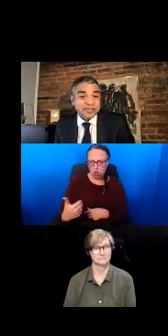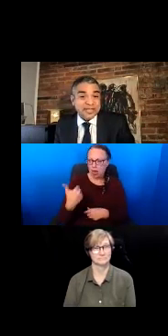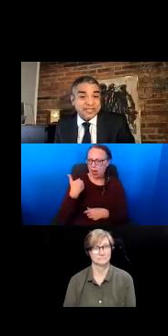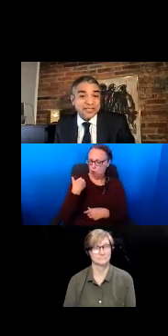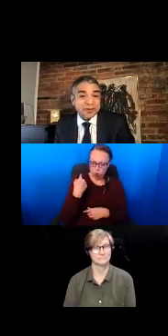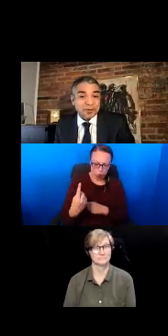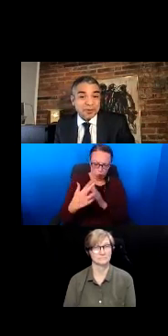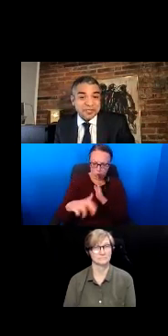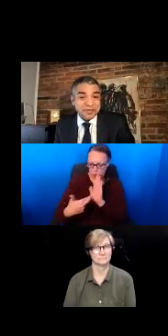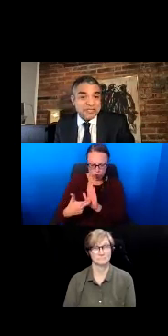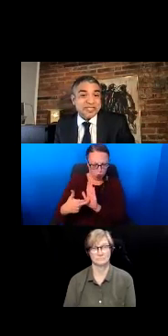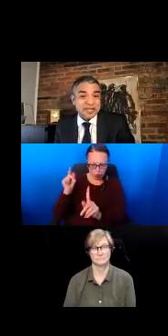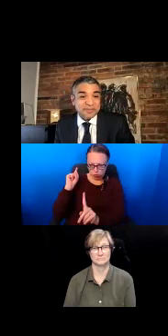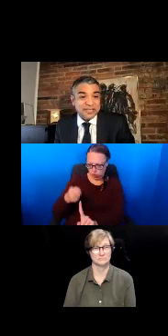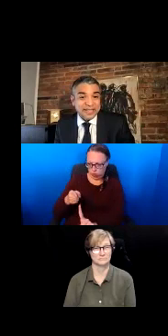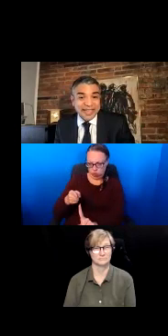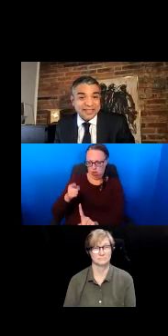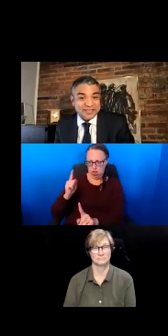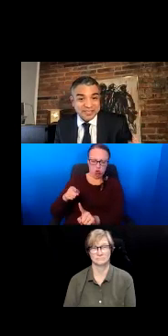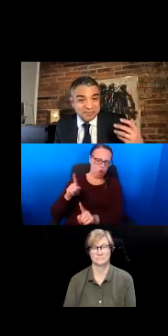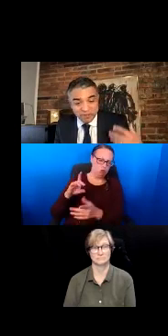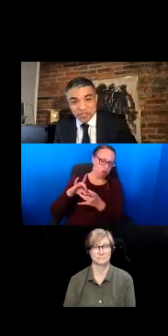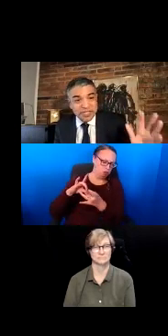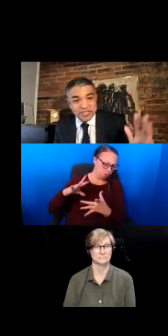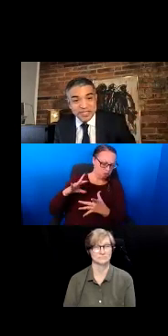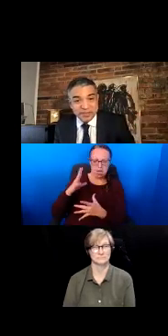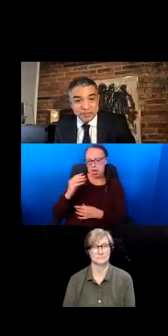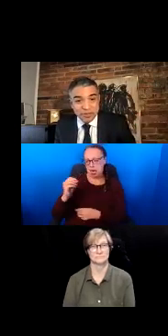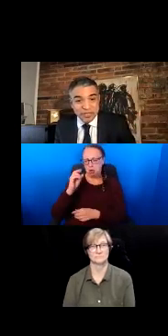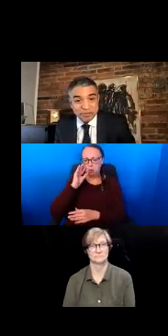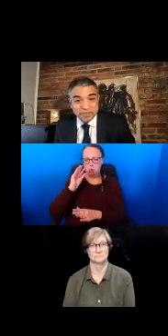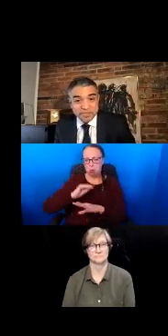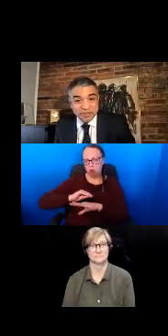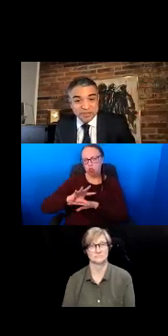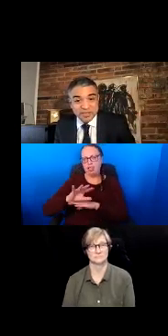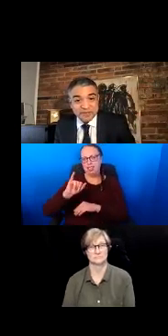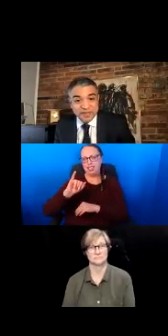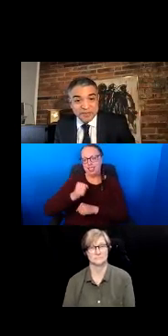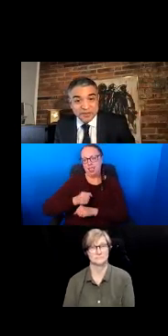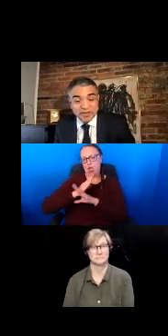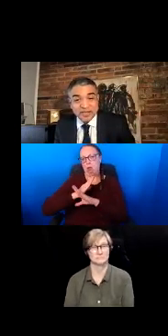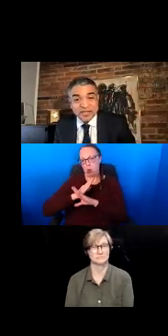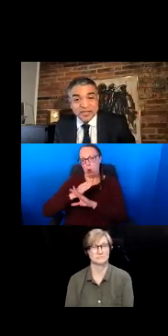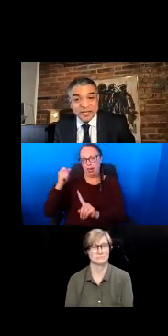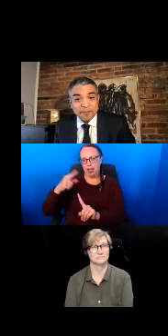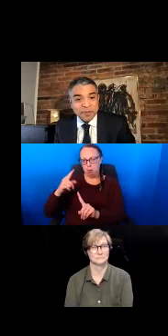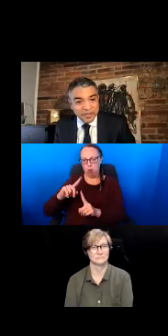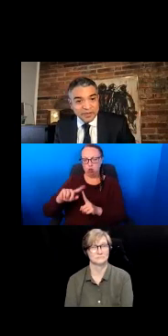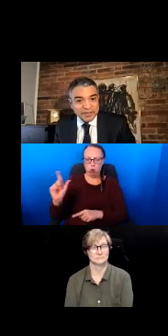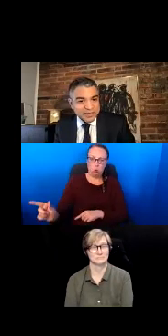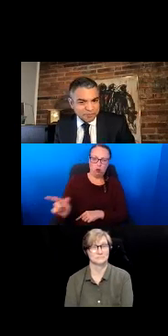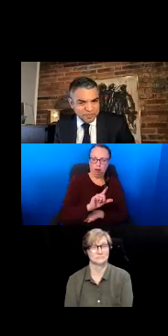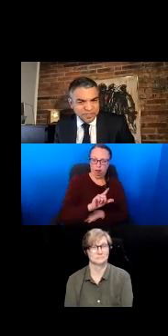role, and that singular role is to be disinhibited and to project inhibitory inputs to the left hemisphere.